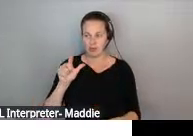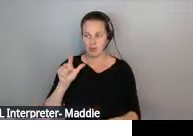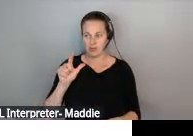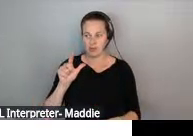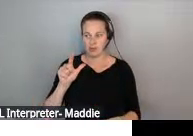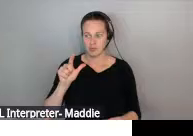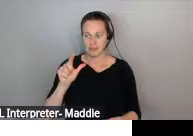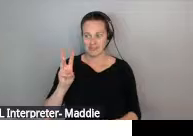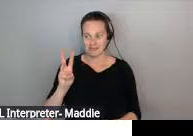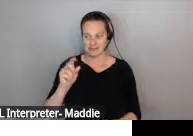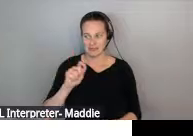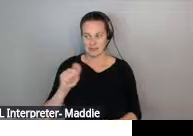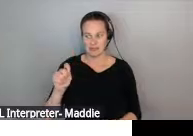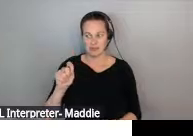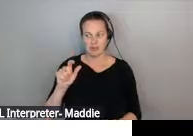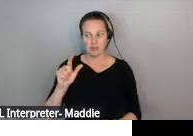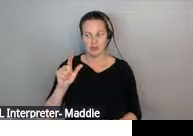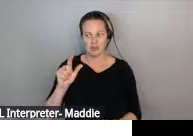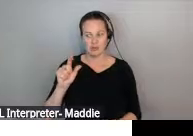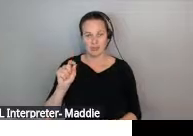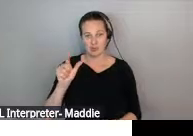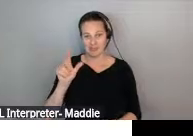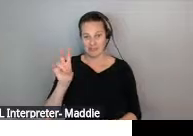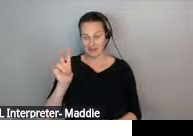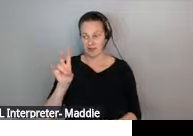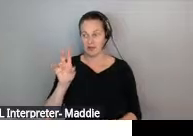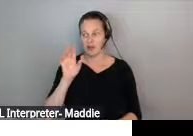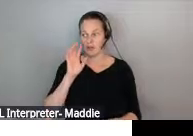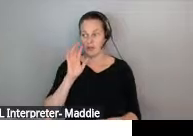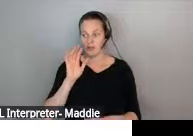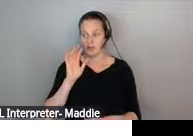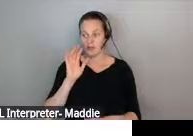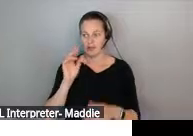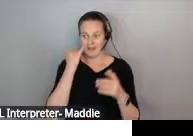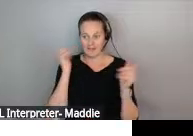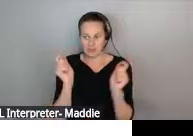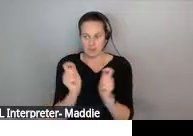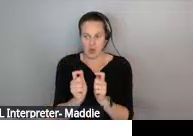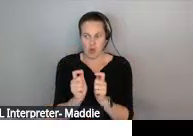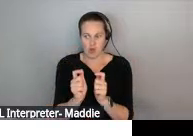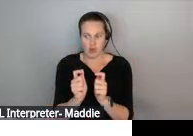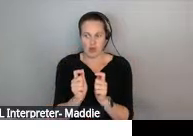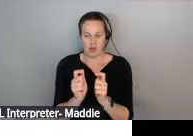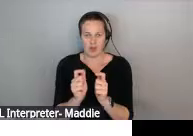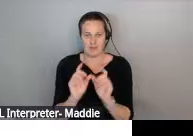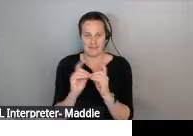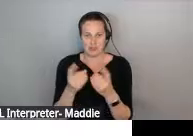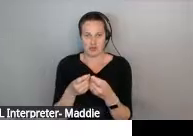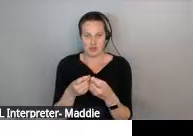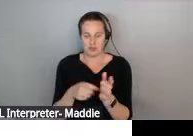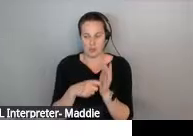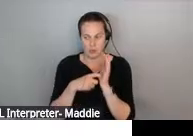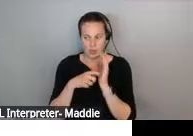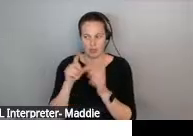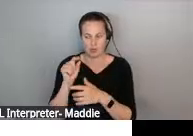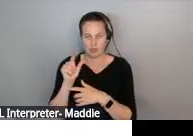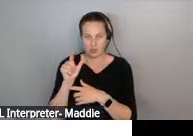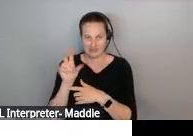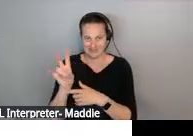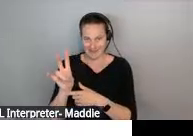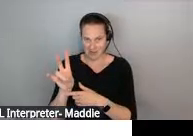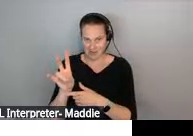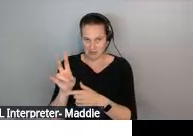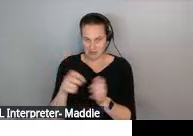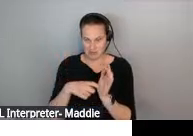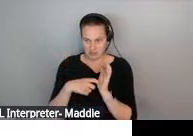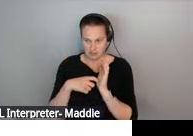And smaller districts must comply with by April 26th of 2027. So we